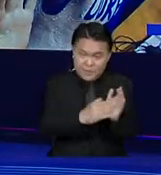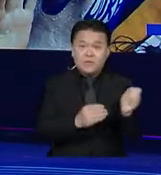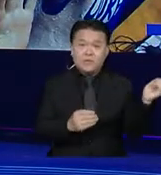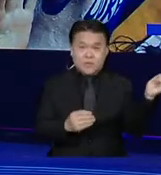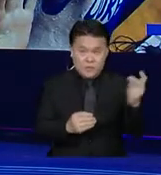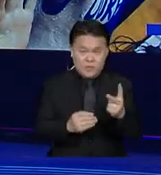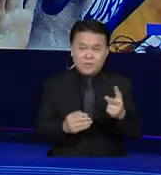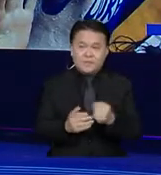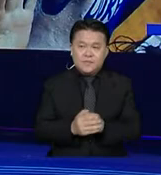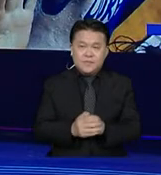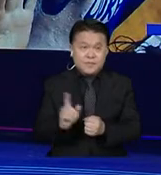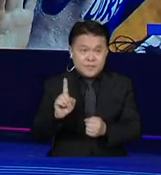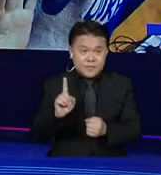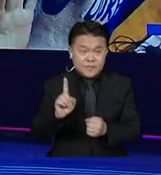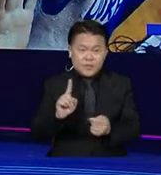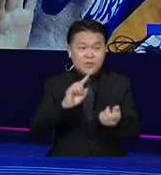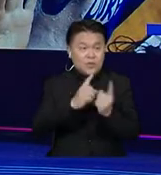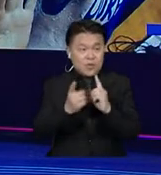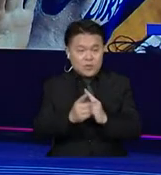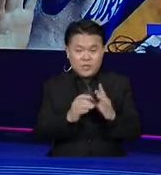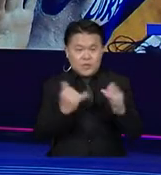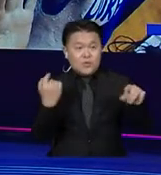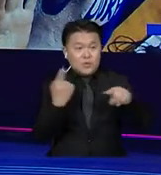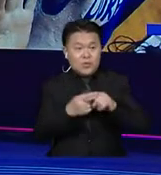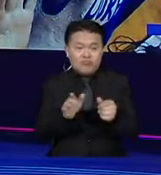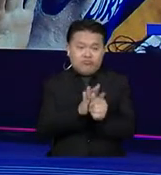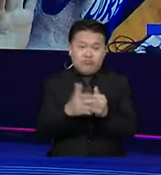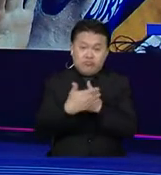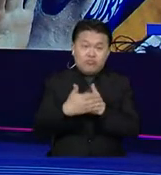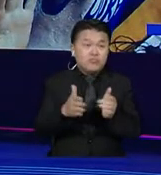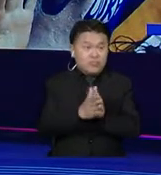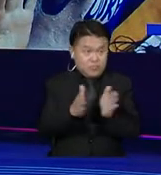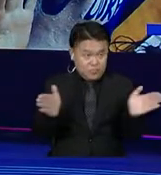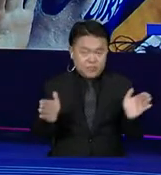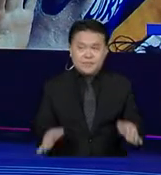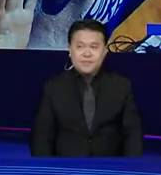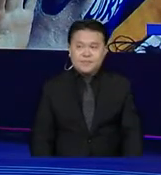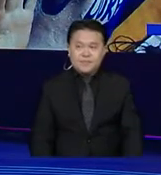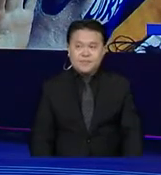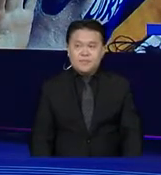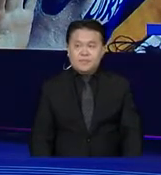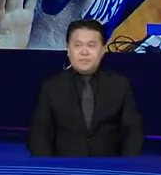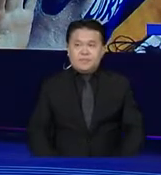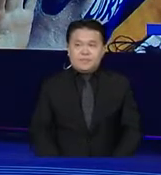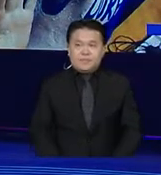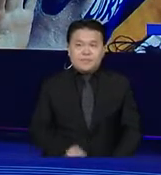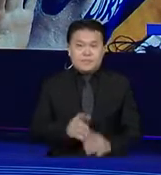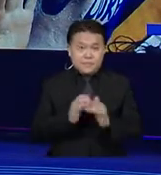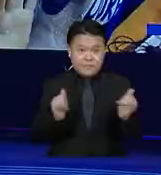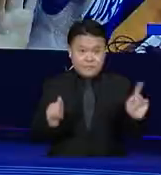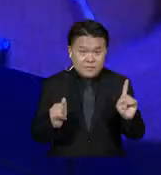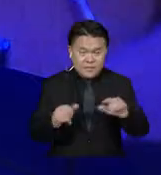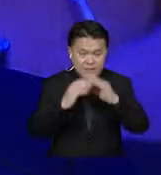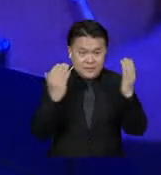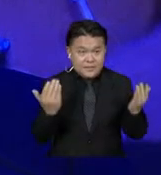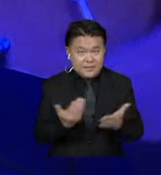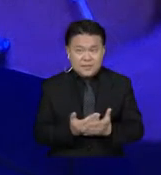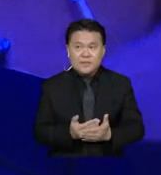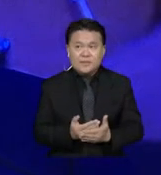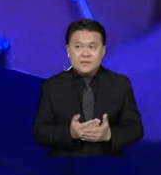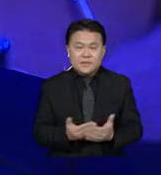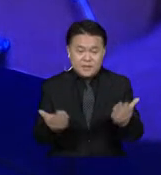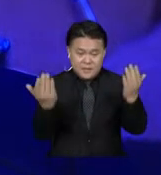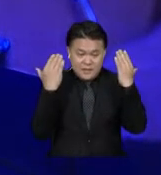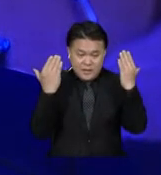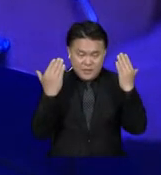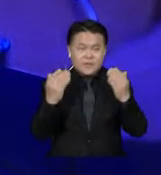they quickly learn to care about each other as if they're family. They all share one powerful identity, that of a